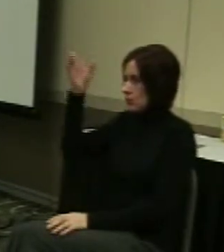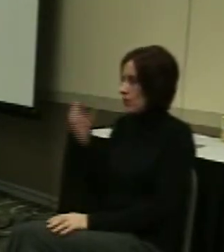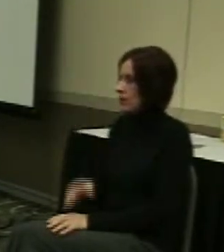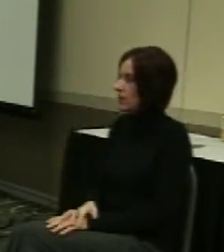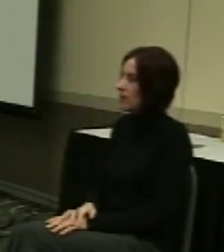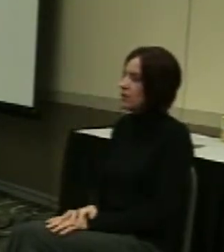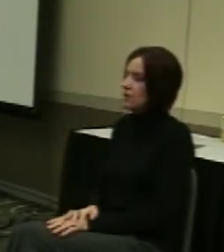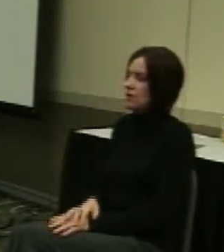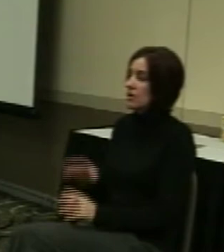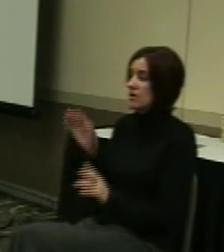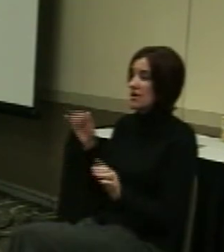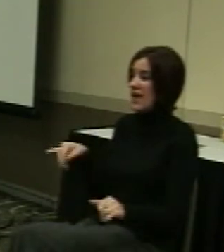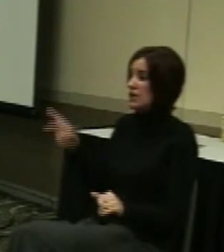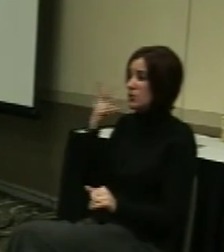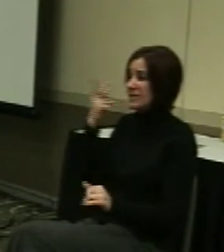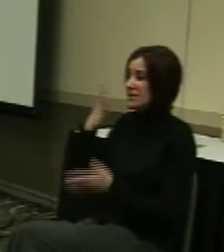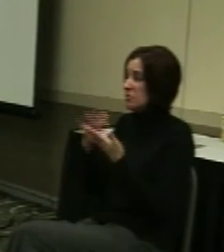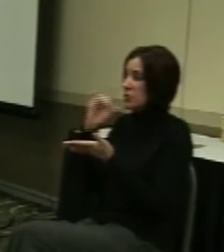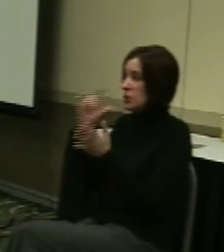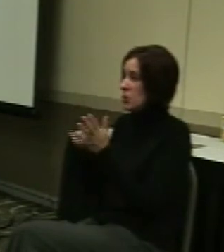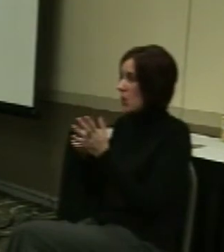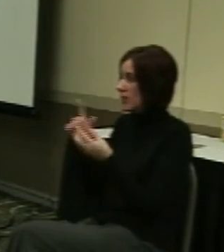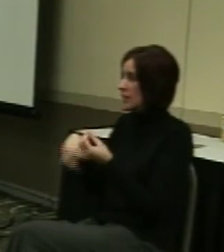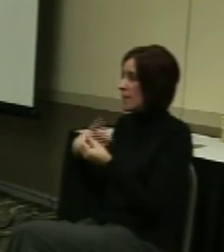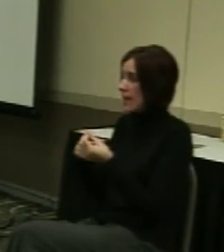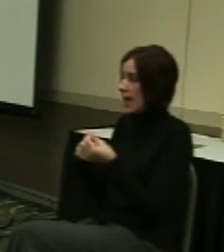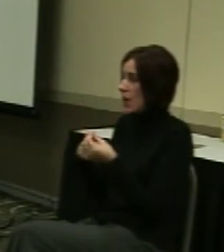can you say something you notice about